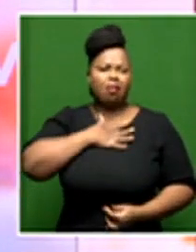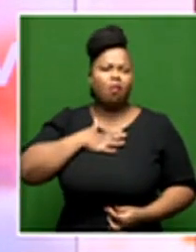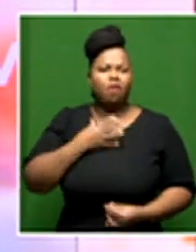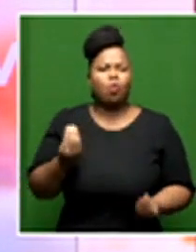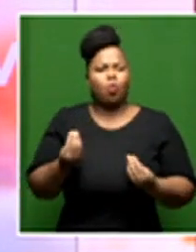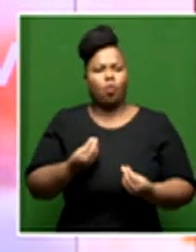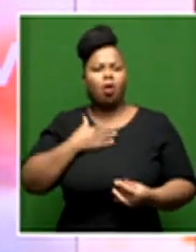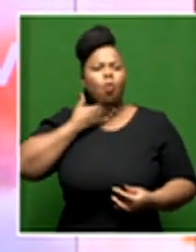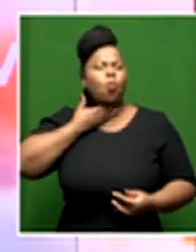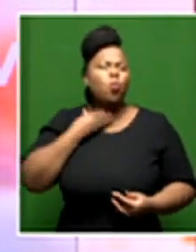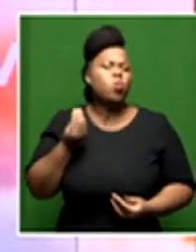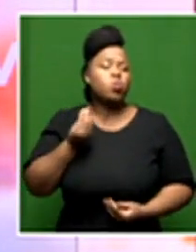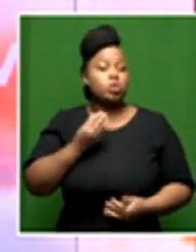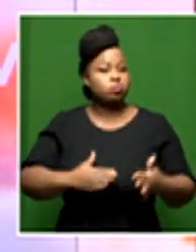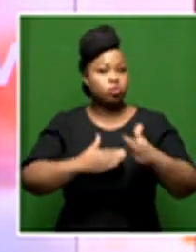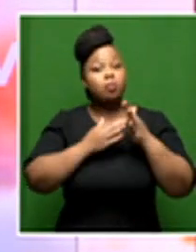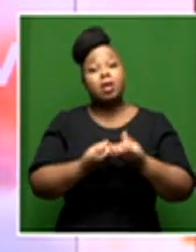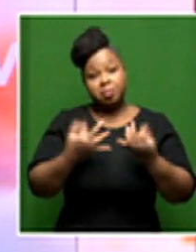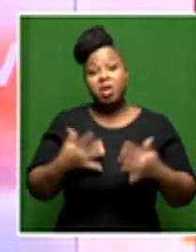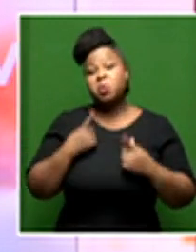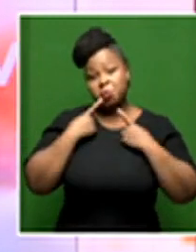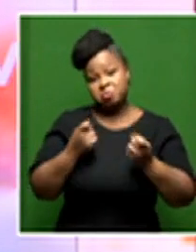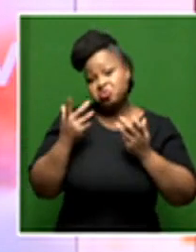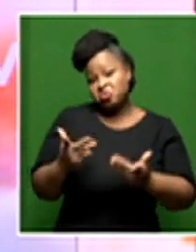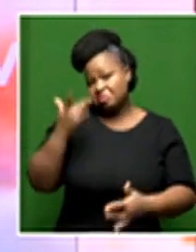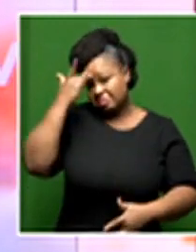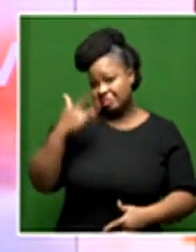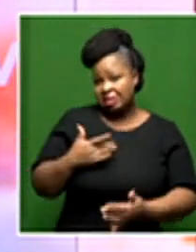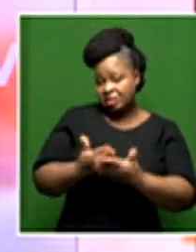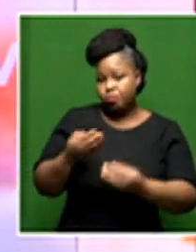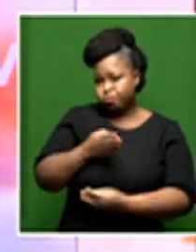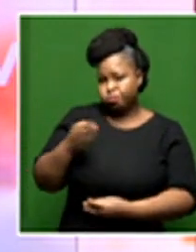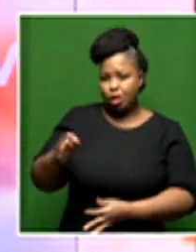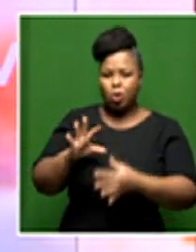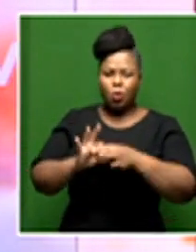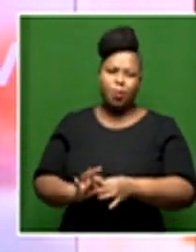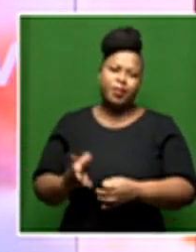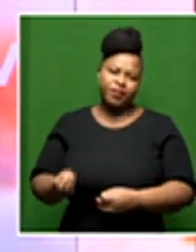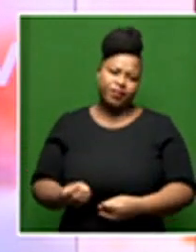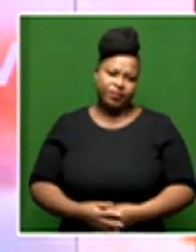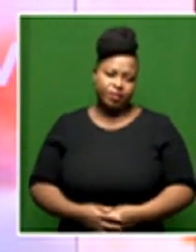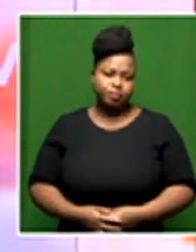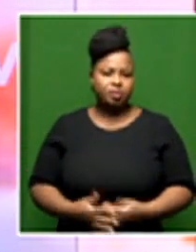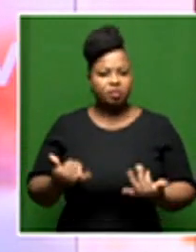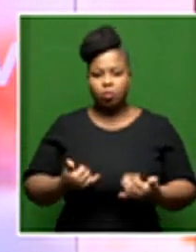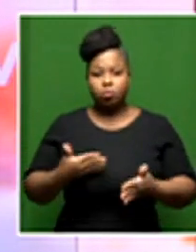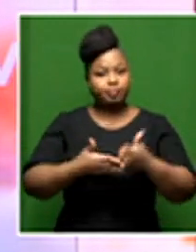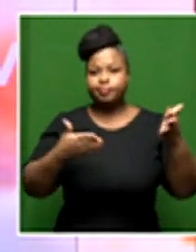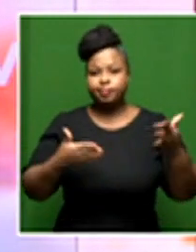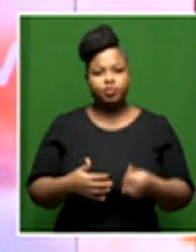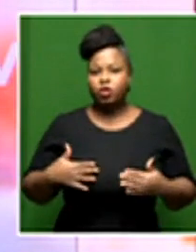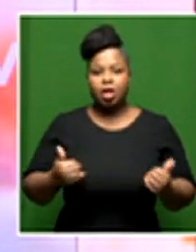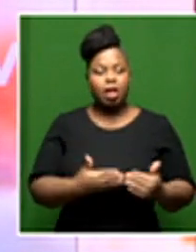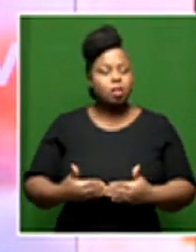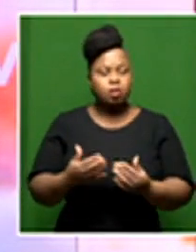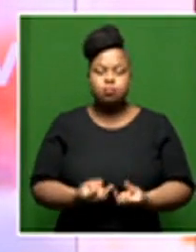sore throats are among the top symptoms that COVID patients isolating at home are struggling with. With no access to